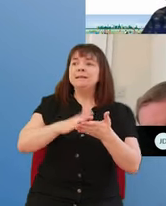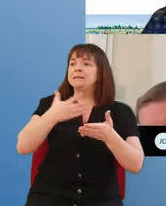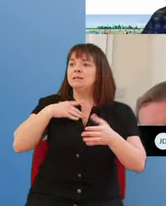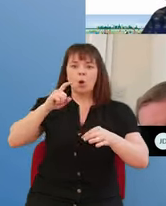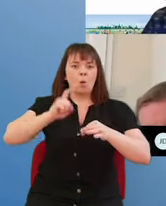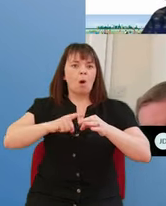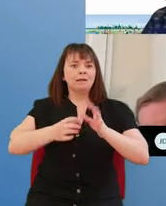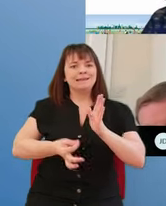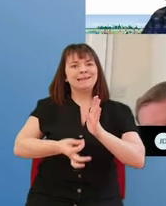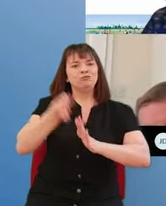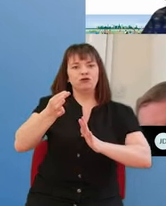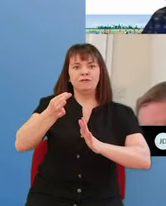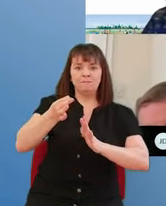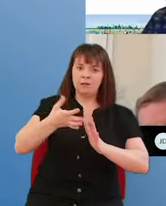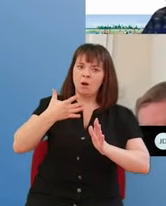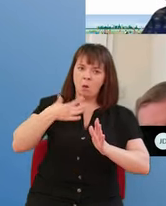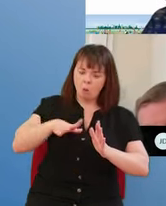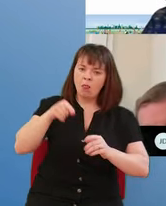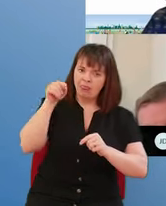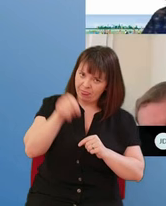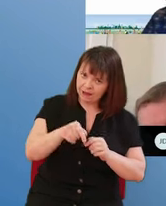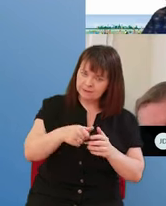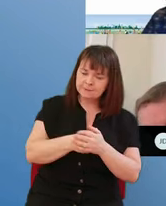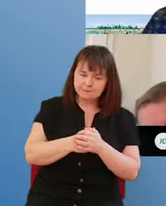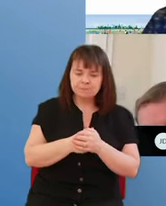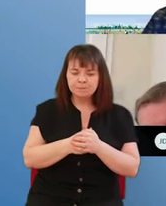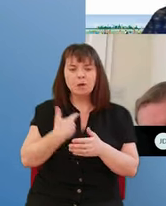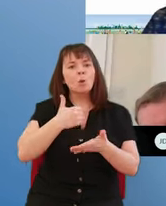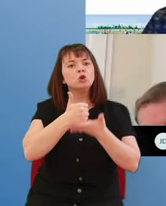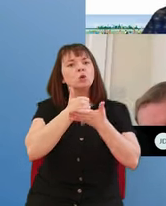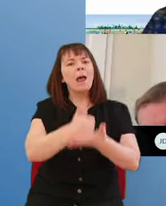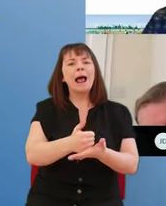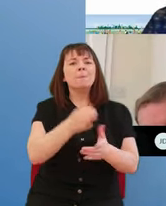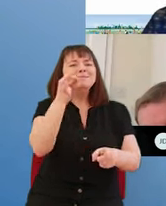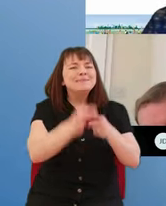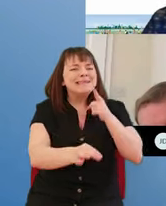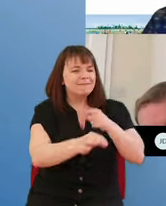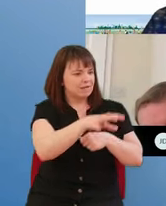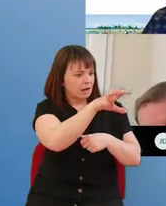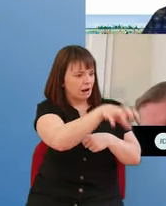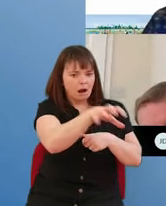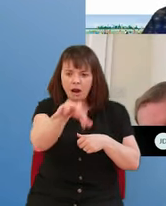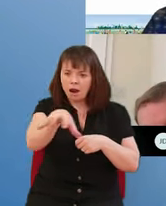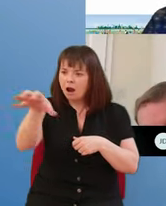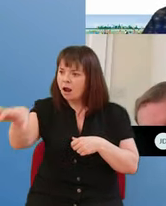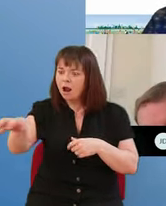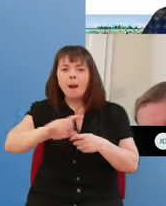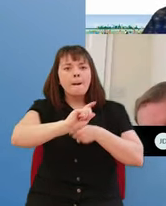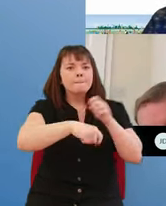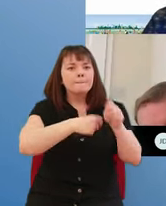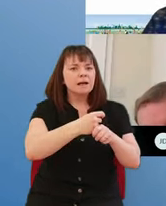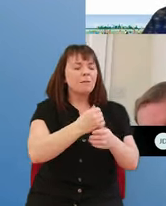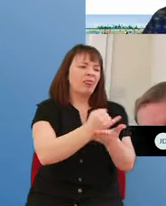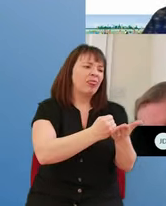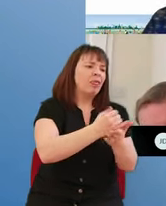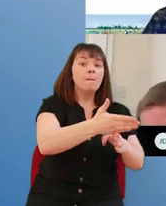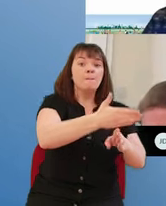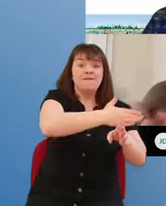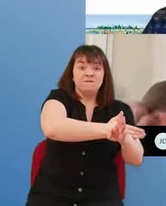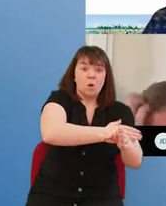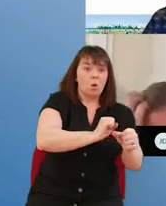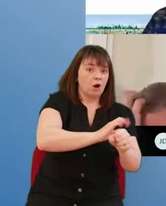the pandemic. We've triangulated data from a number of data sources, from the National Diabetes Audit, which pulls